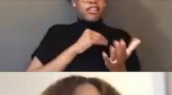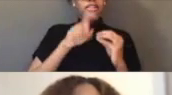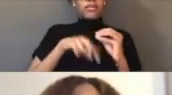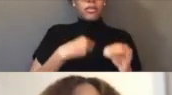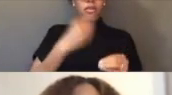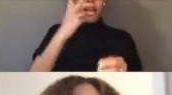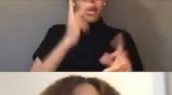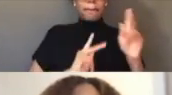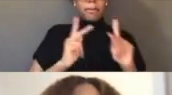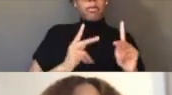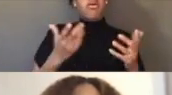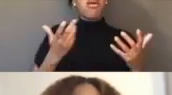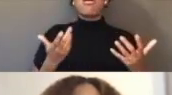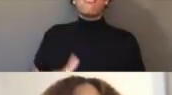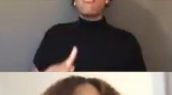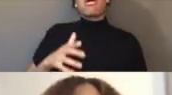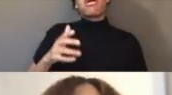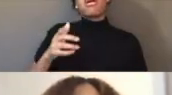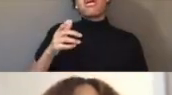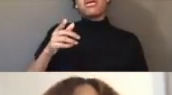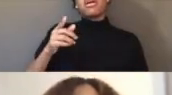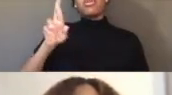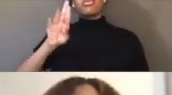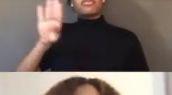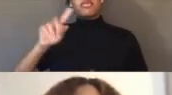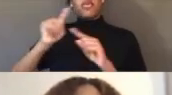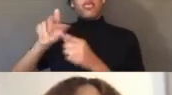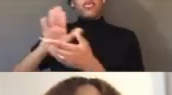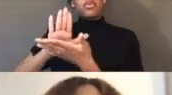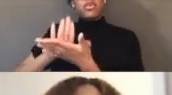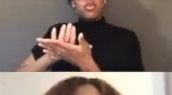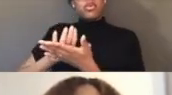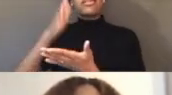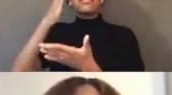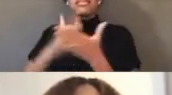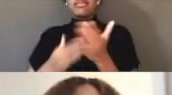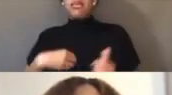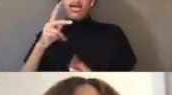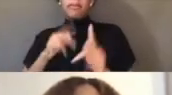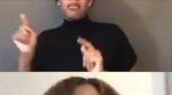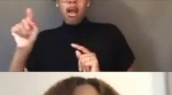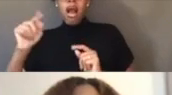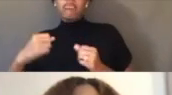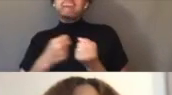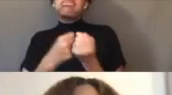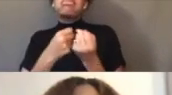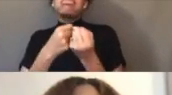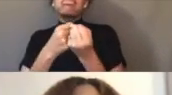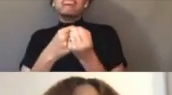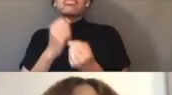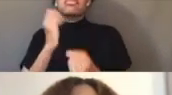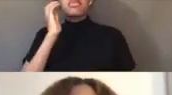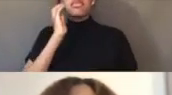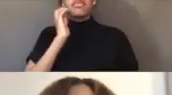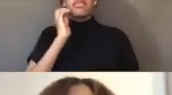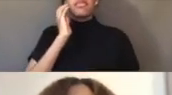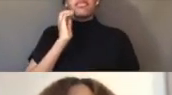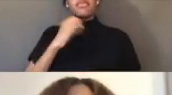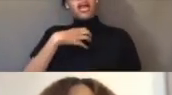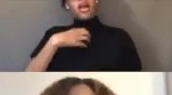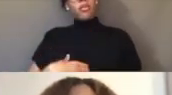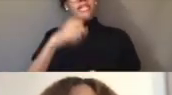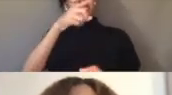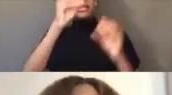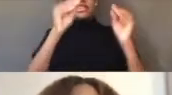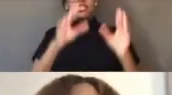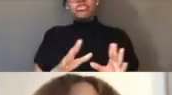that school, there were some who did. I wish his teacher told him about allies, about the various people of all races committing to